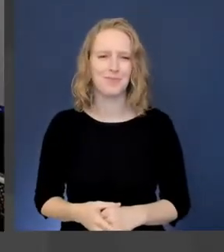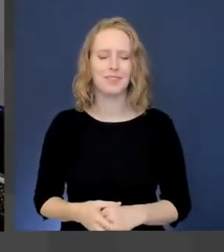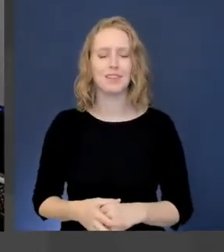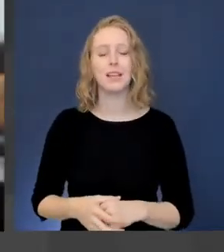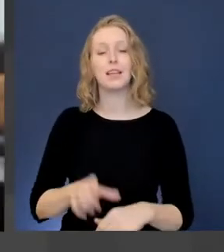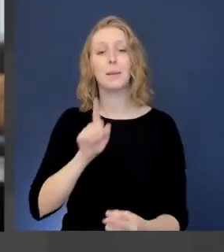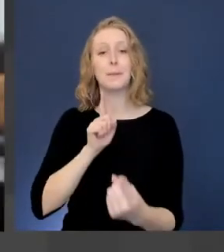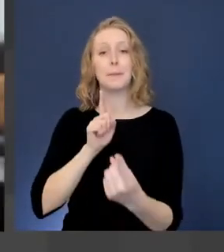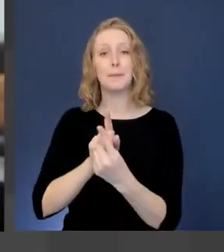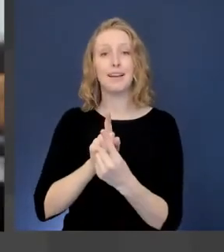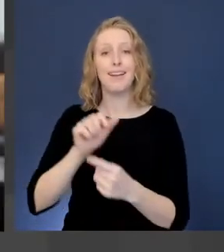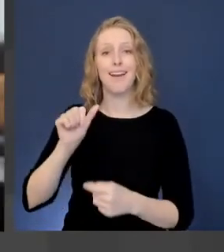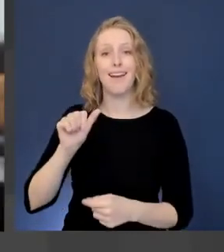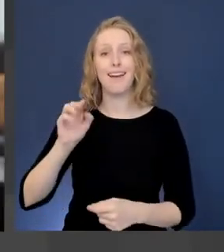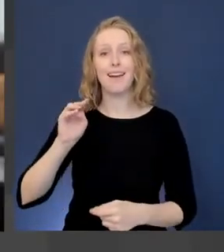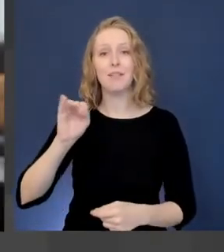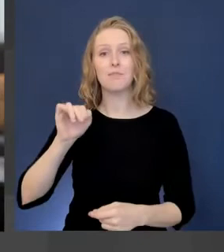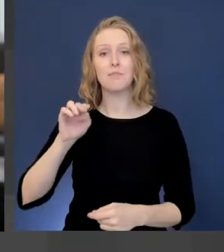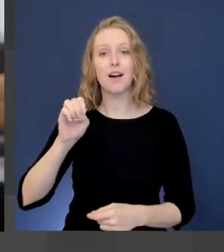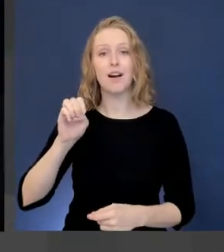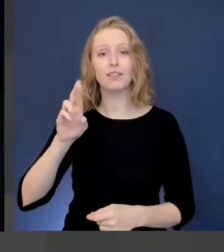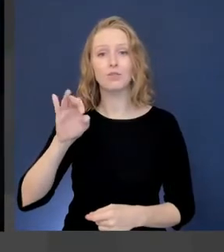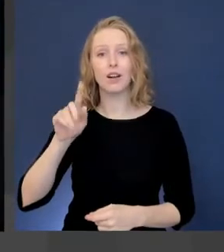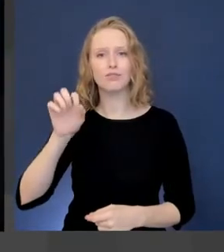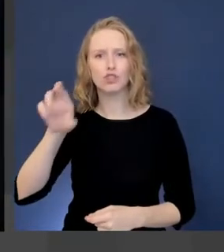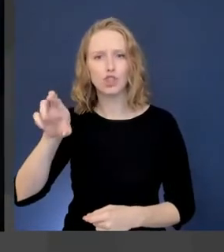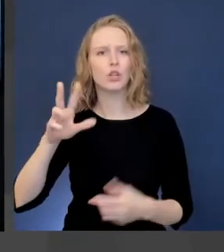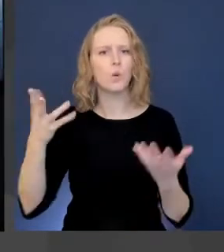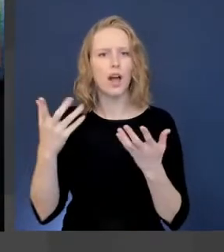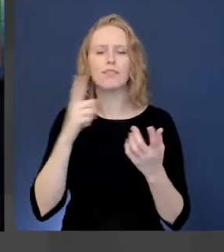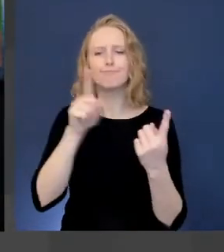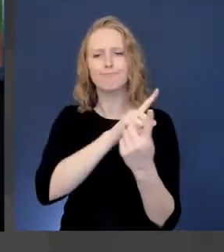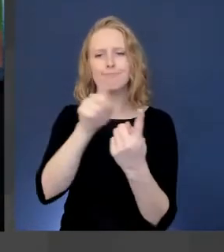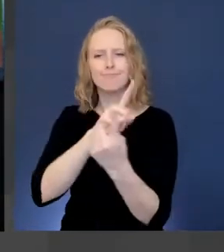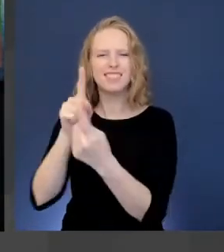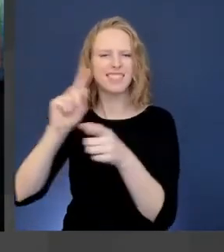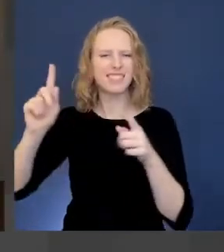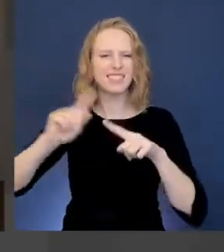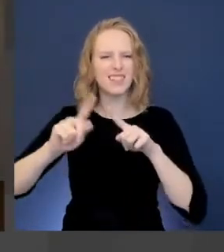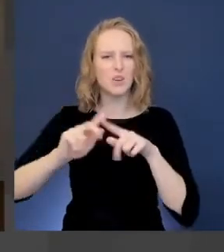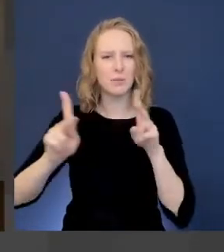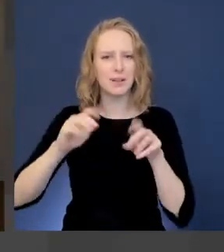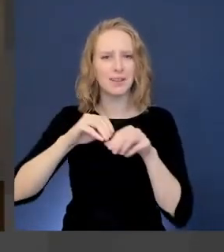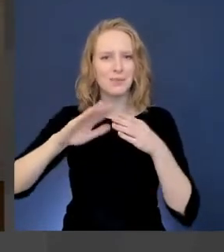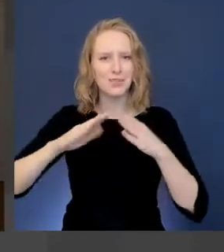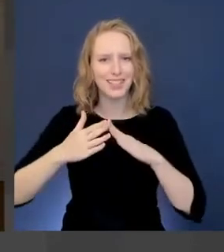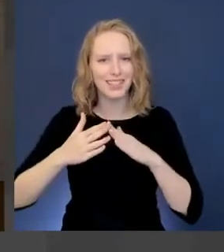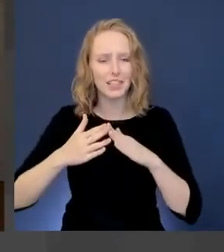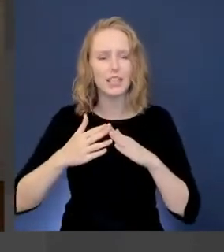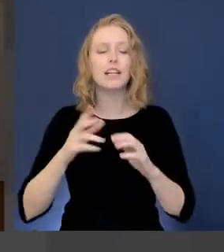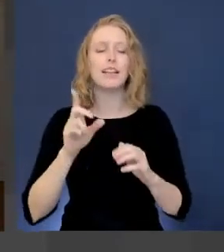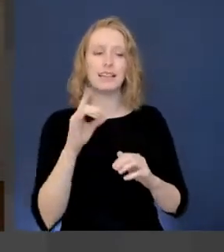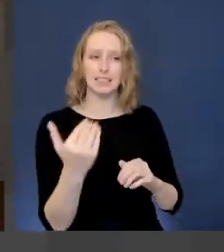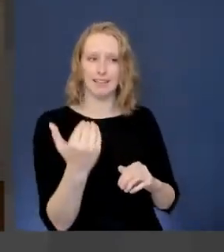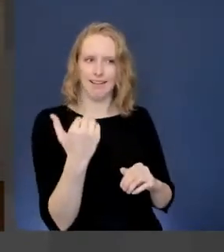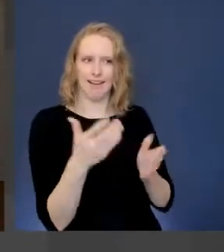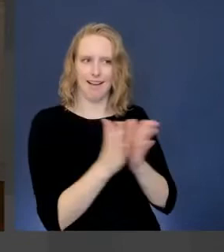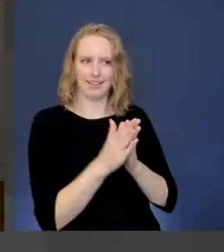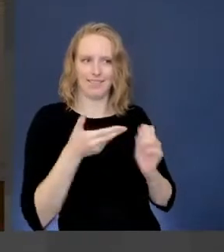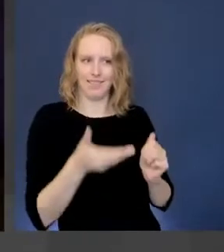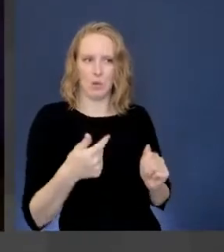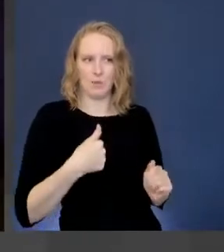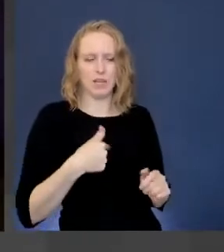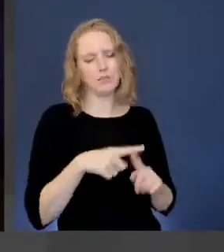of the Minecraft community. They asked me to appear on it, but I was too busy being young and cool and attractive and not